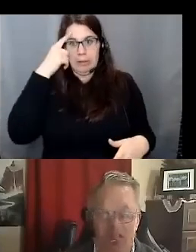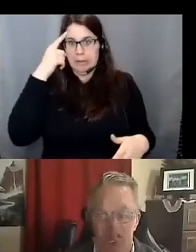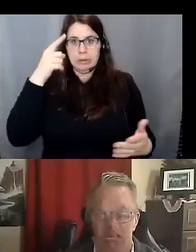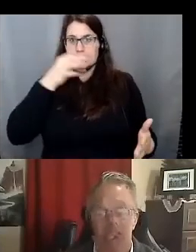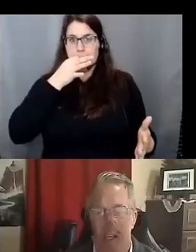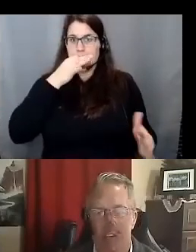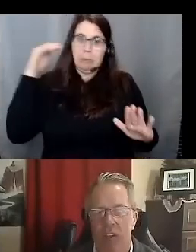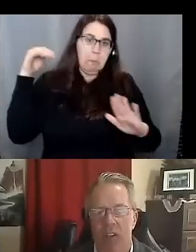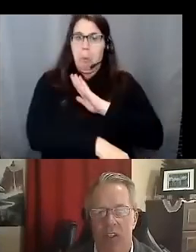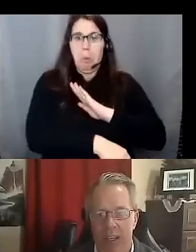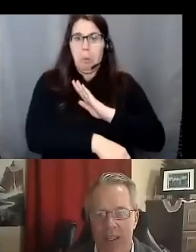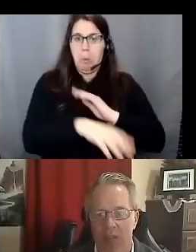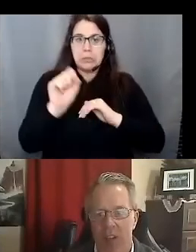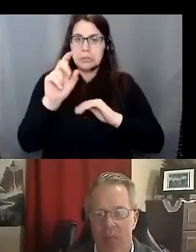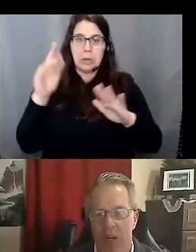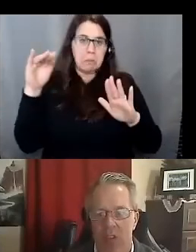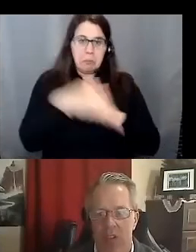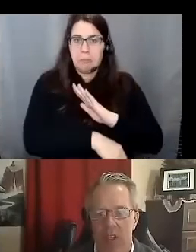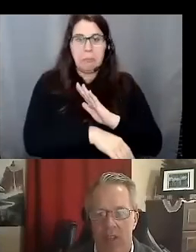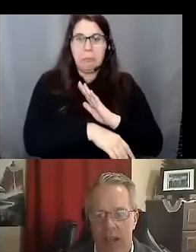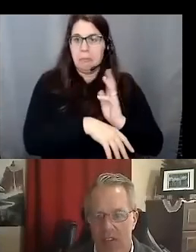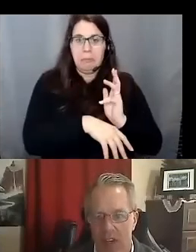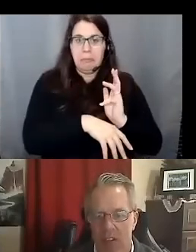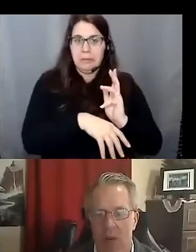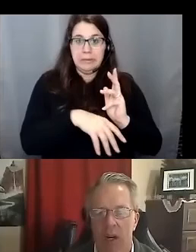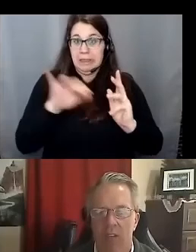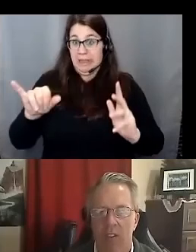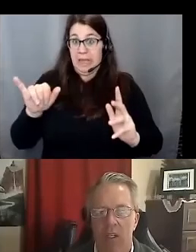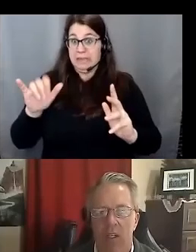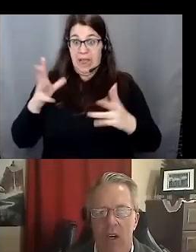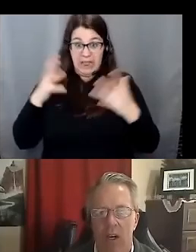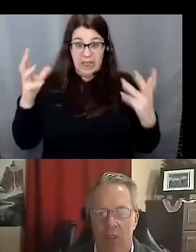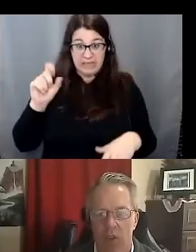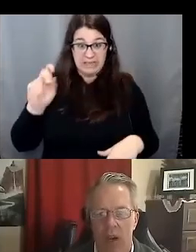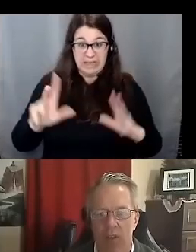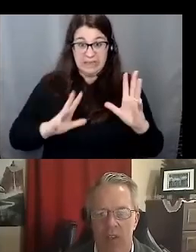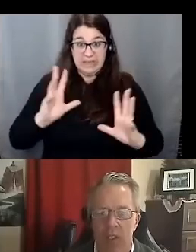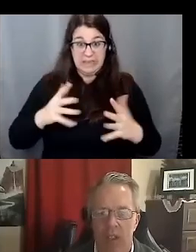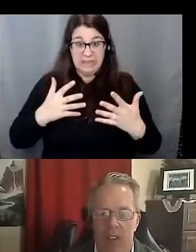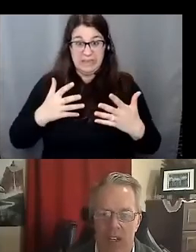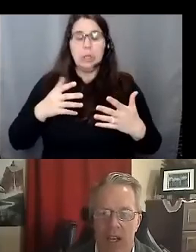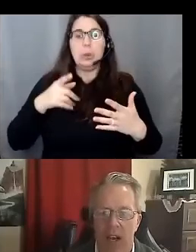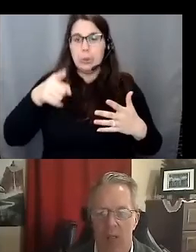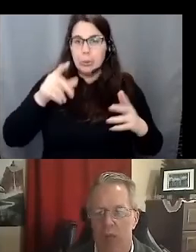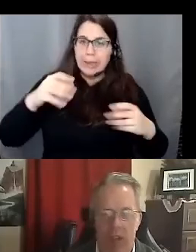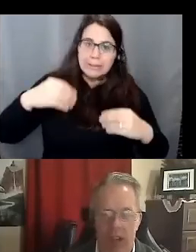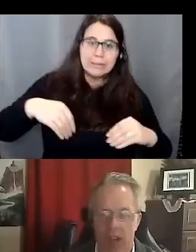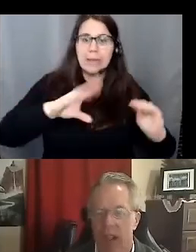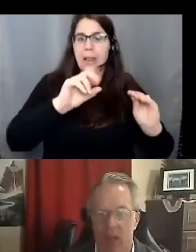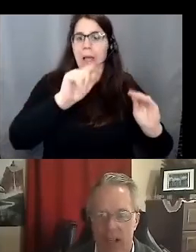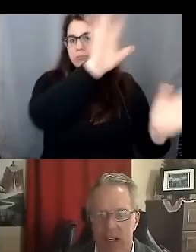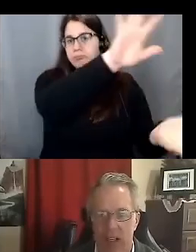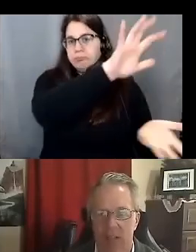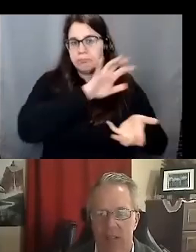crash or something, and you're in an investment option that has stocks and bonds, you do have the ability to sell out and move it to